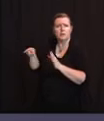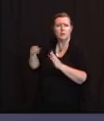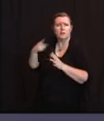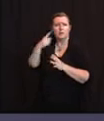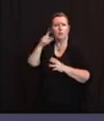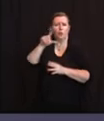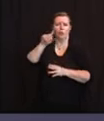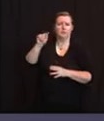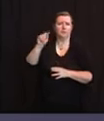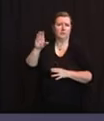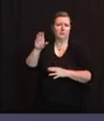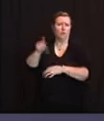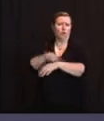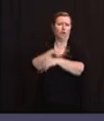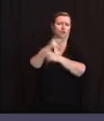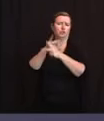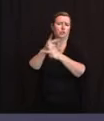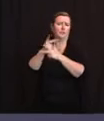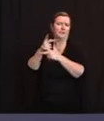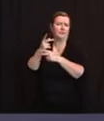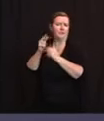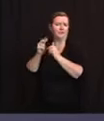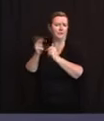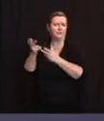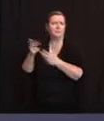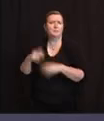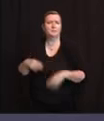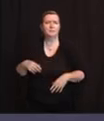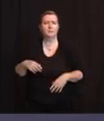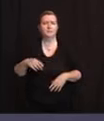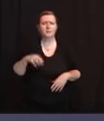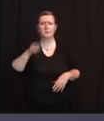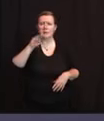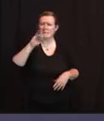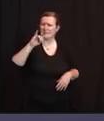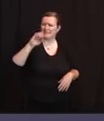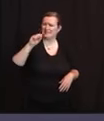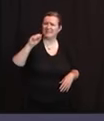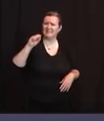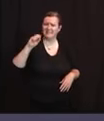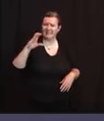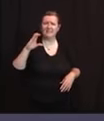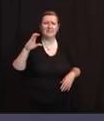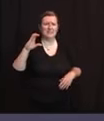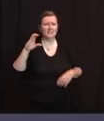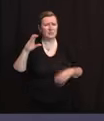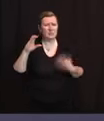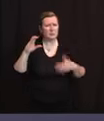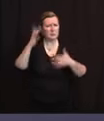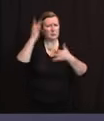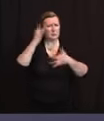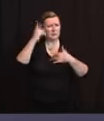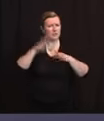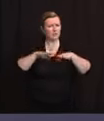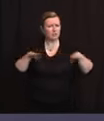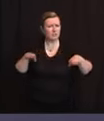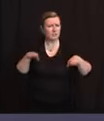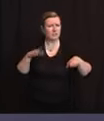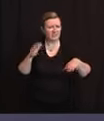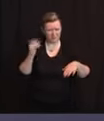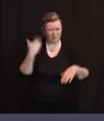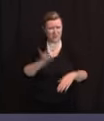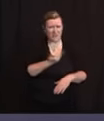the inflammatory pulmonary, that's up 4 cases from yesterday? Yes. So we were at 15 yesterday, 19 today. That's right.